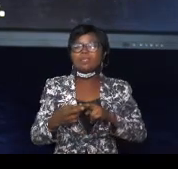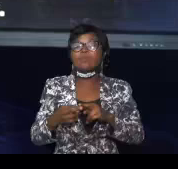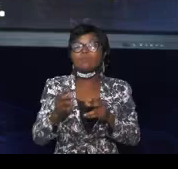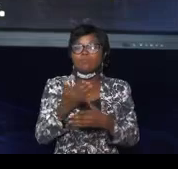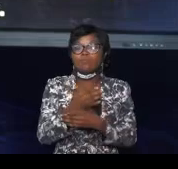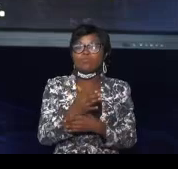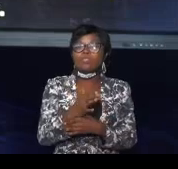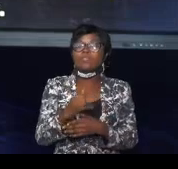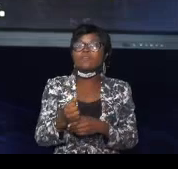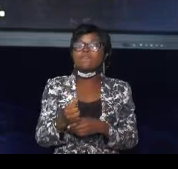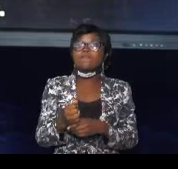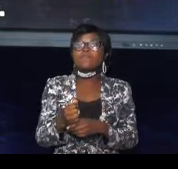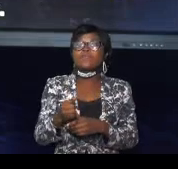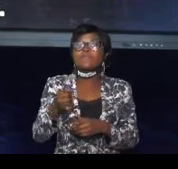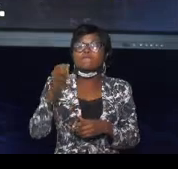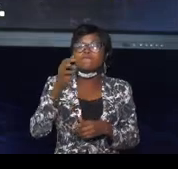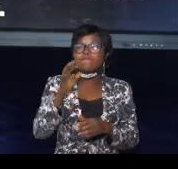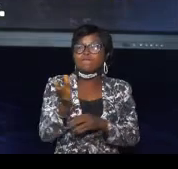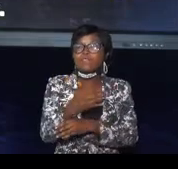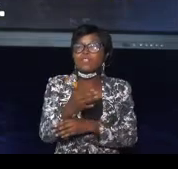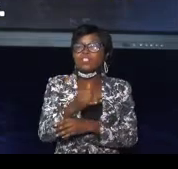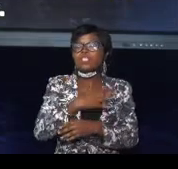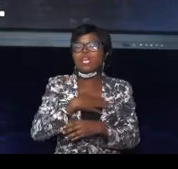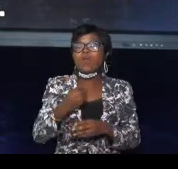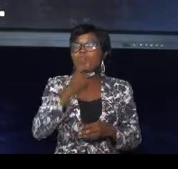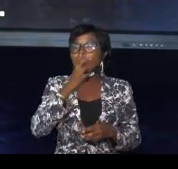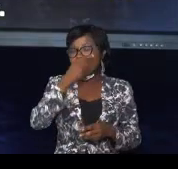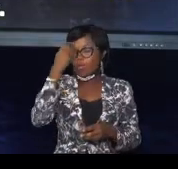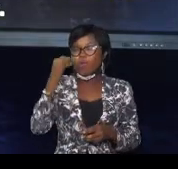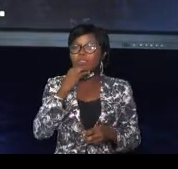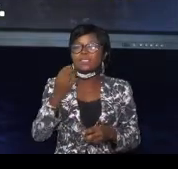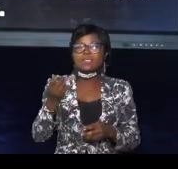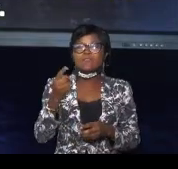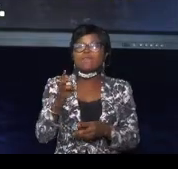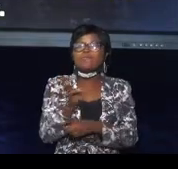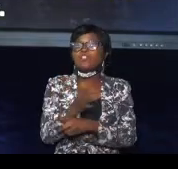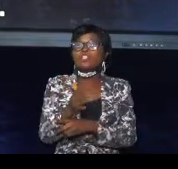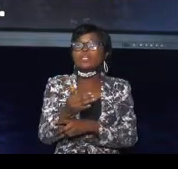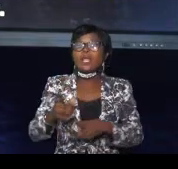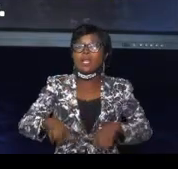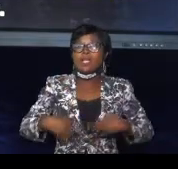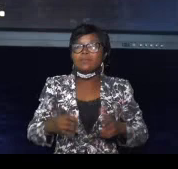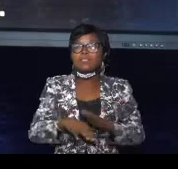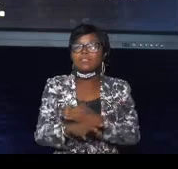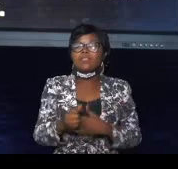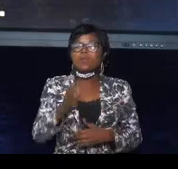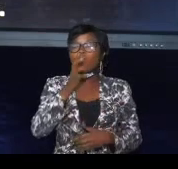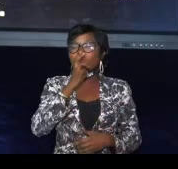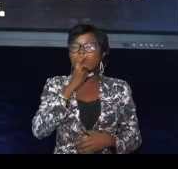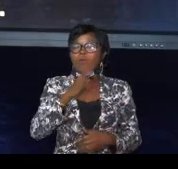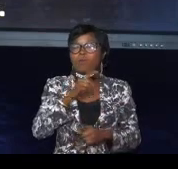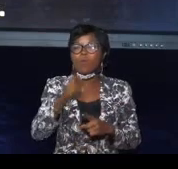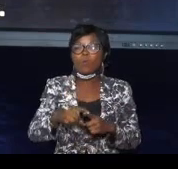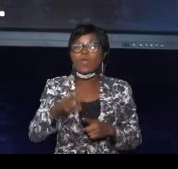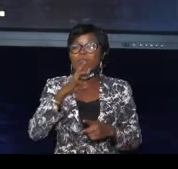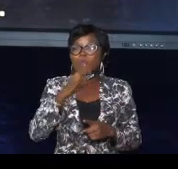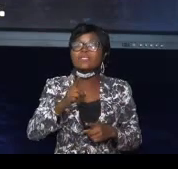between fish and water because fish lives in the water. So when you say fish and